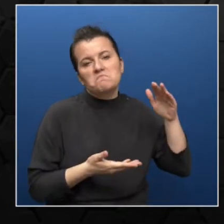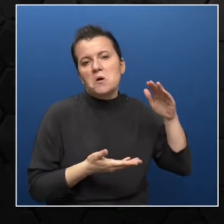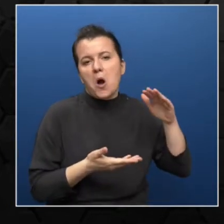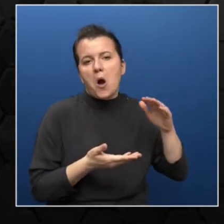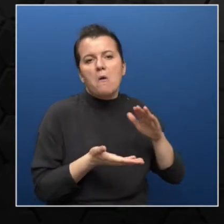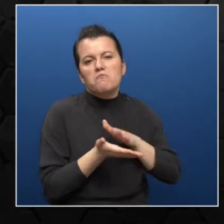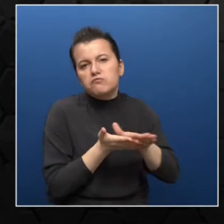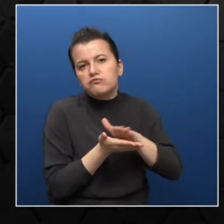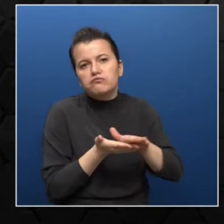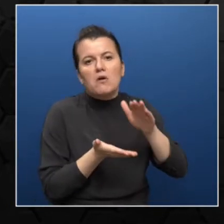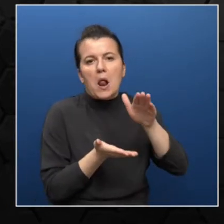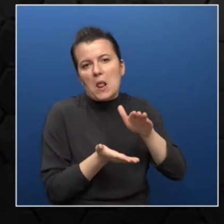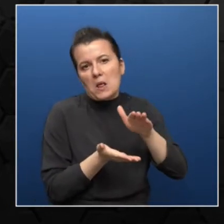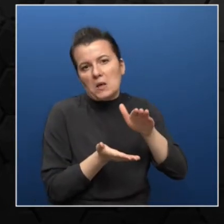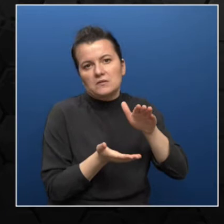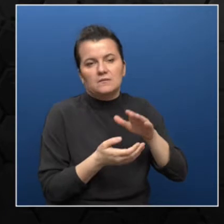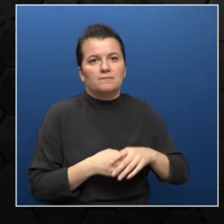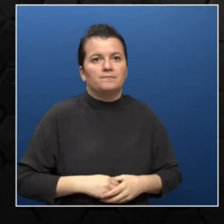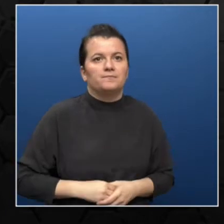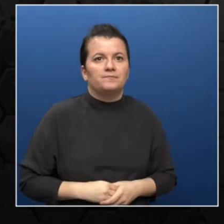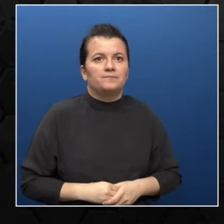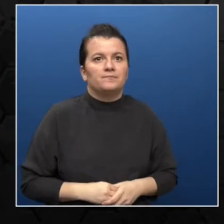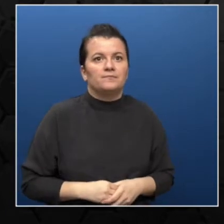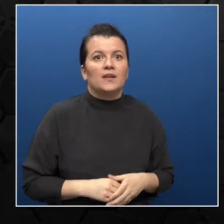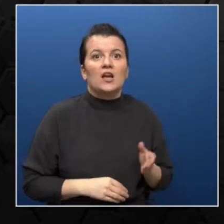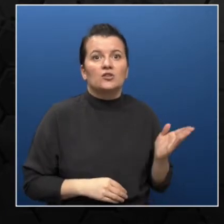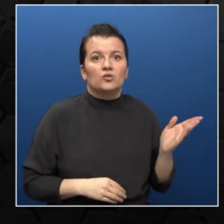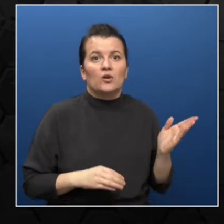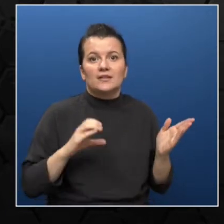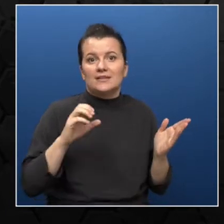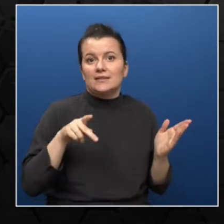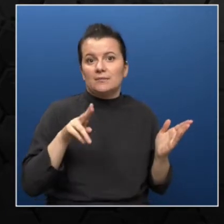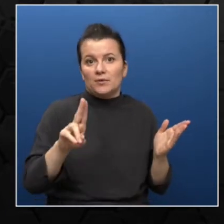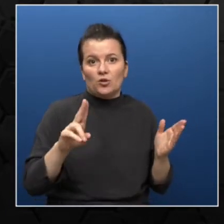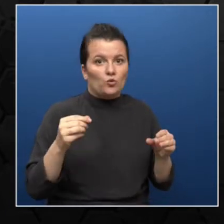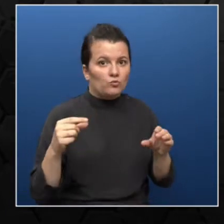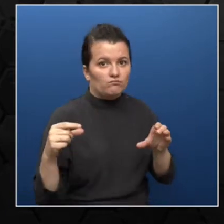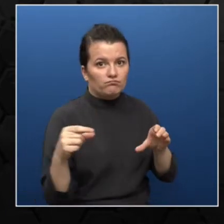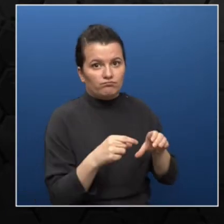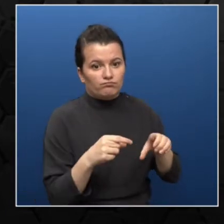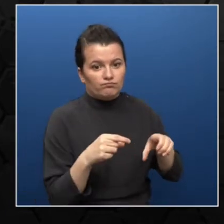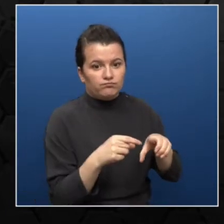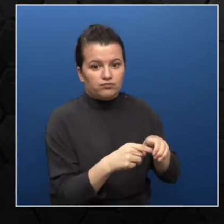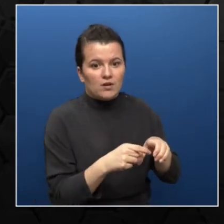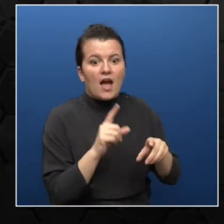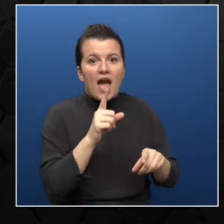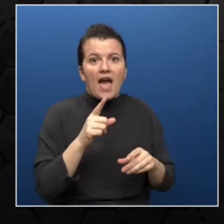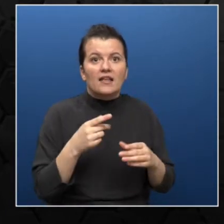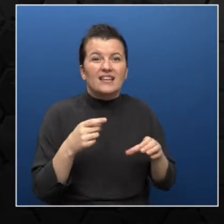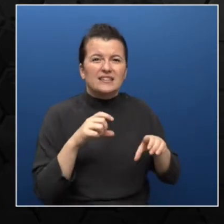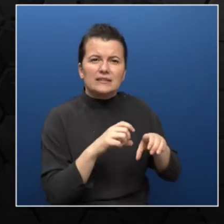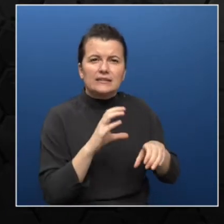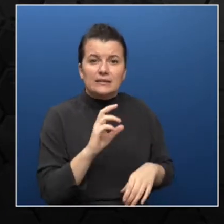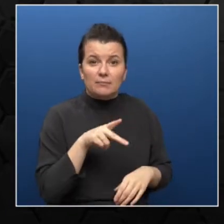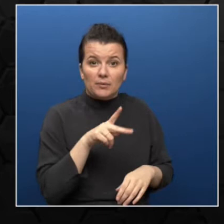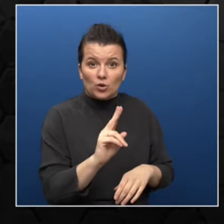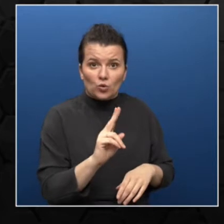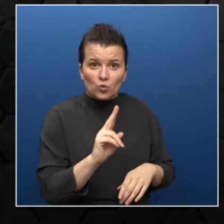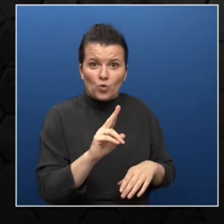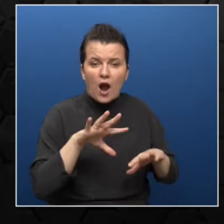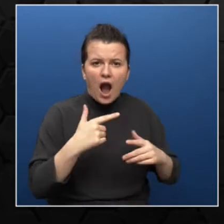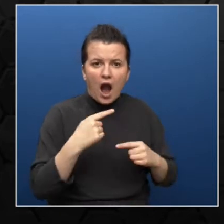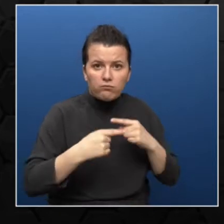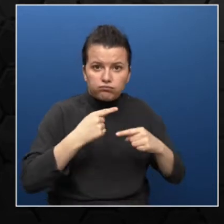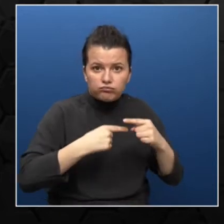learning computation requires is the CPU, and the collection of data is done through the sensors. So that is how we can actually